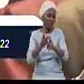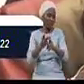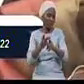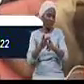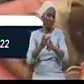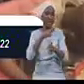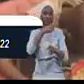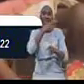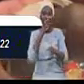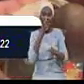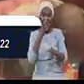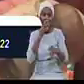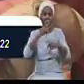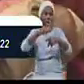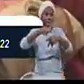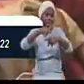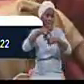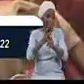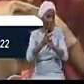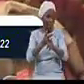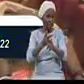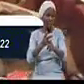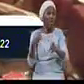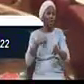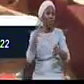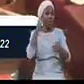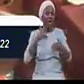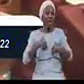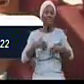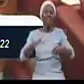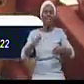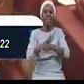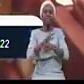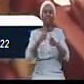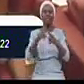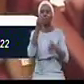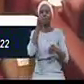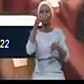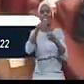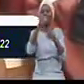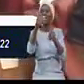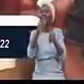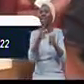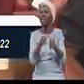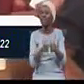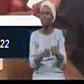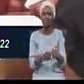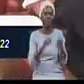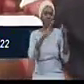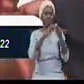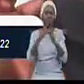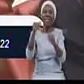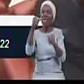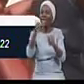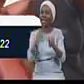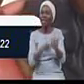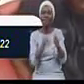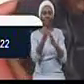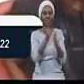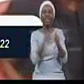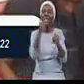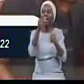Enough to eat in every community. Enough to eat in every state. Look at this, verse 22.